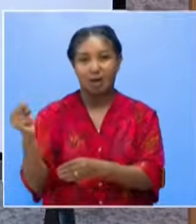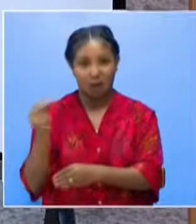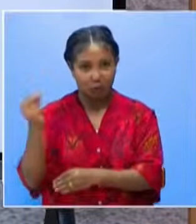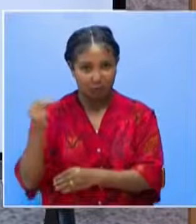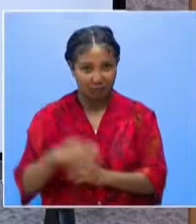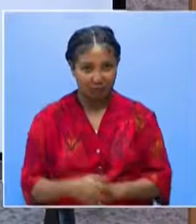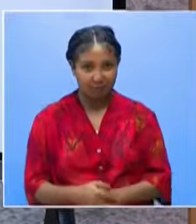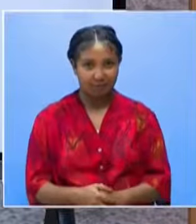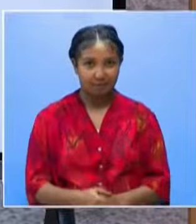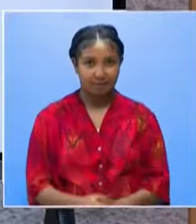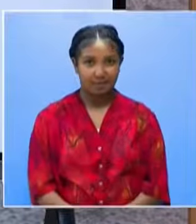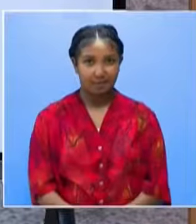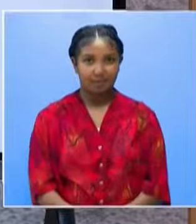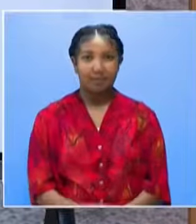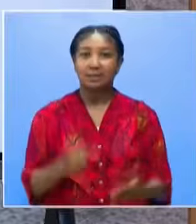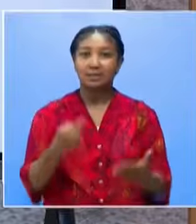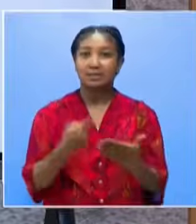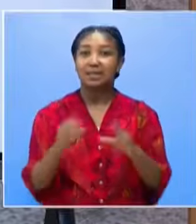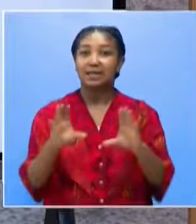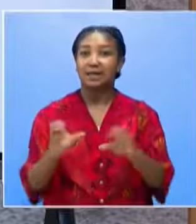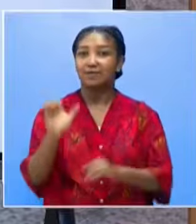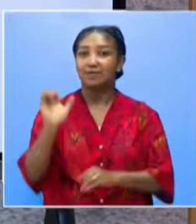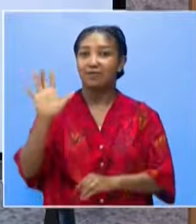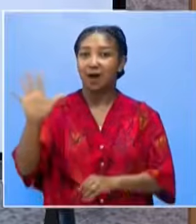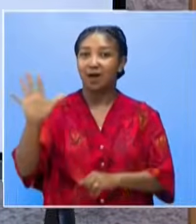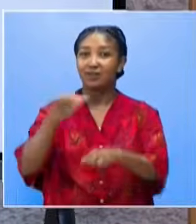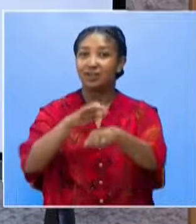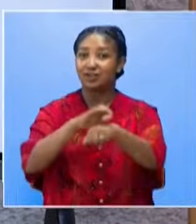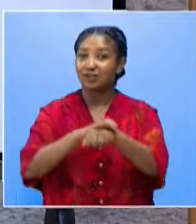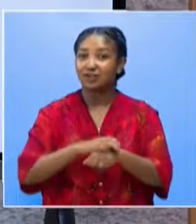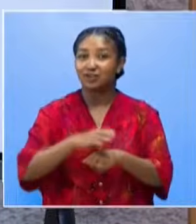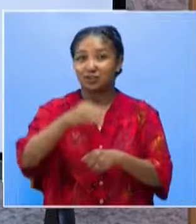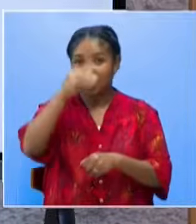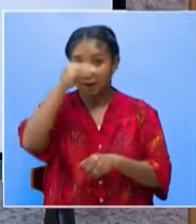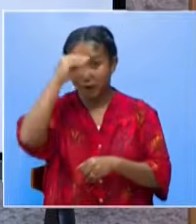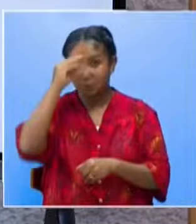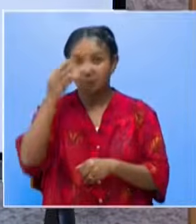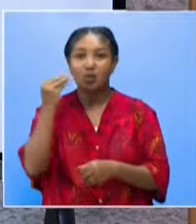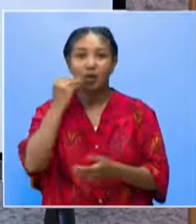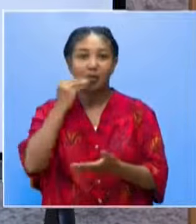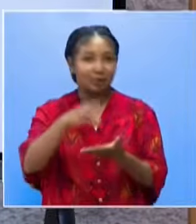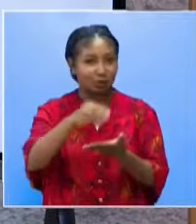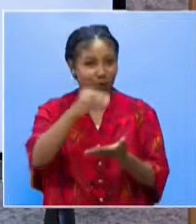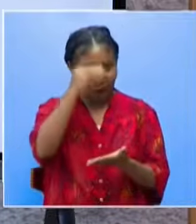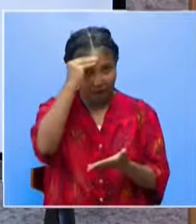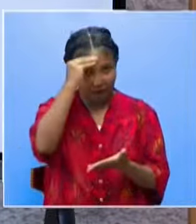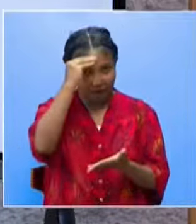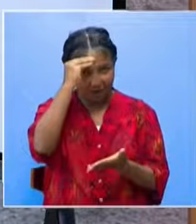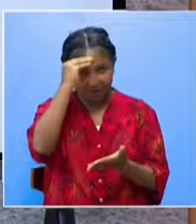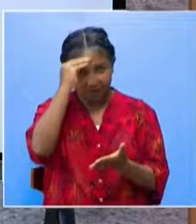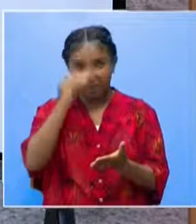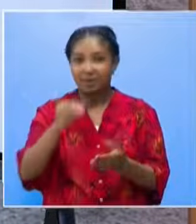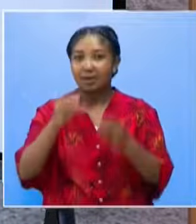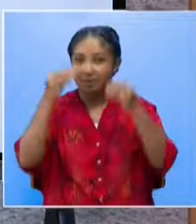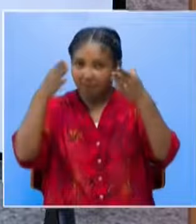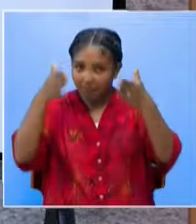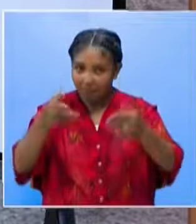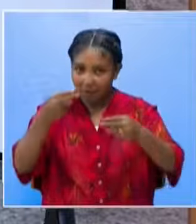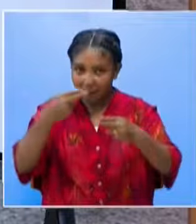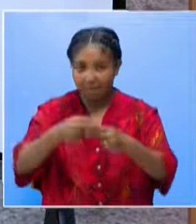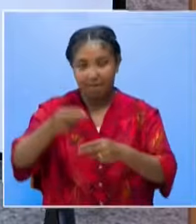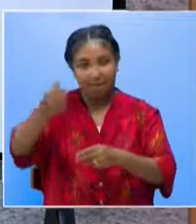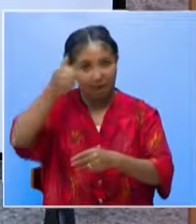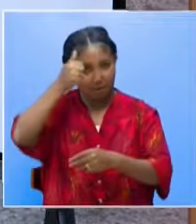Network. This is Grade 5 English Language Home Tutorial class. It is presented by Abdullah